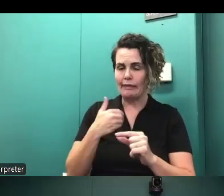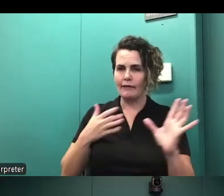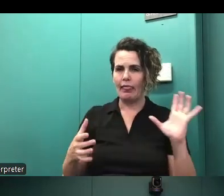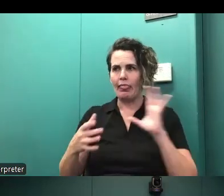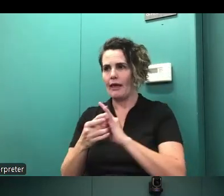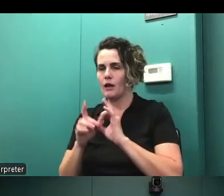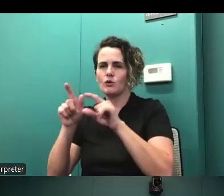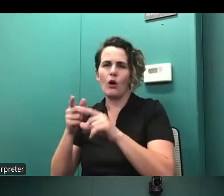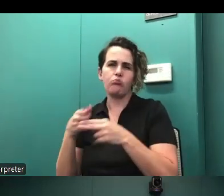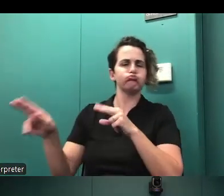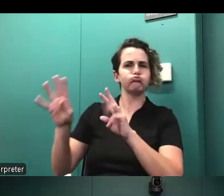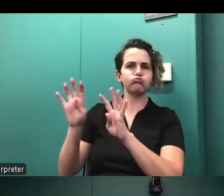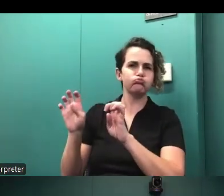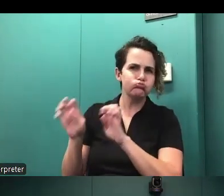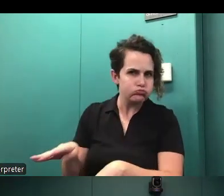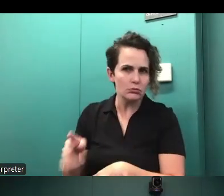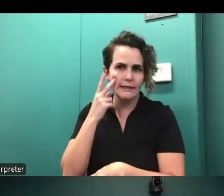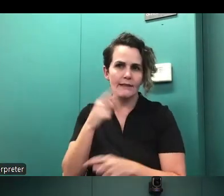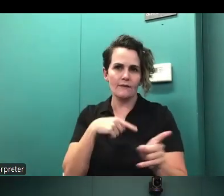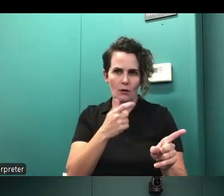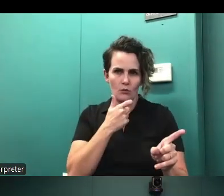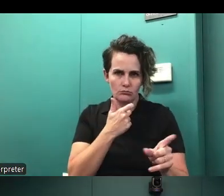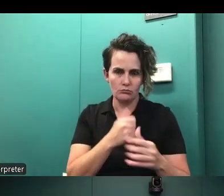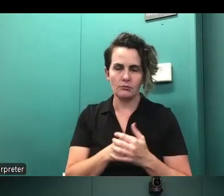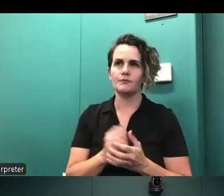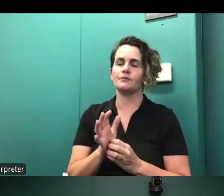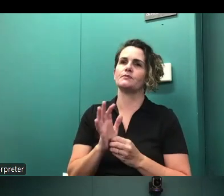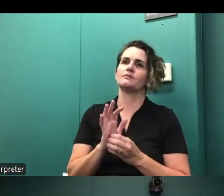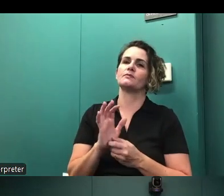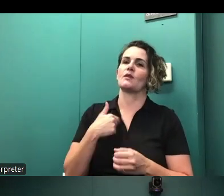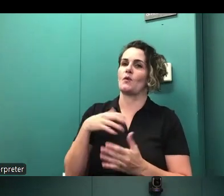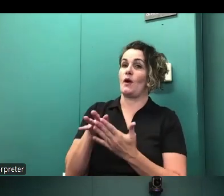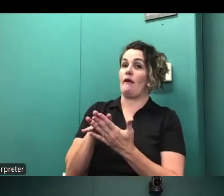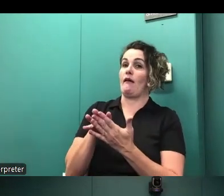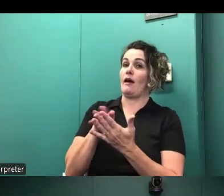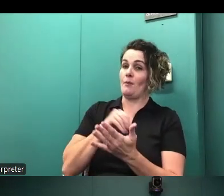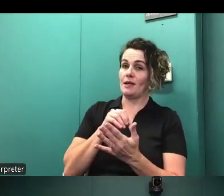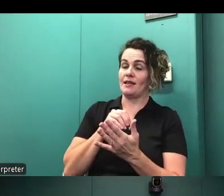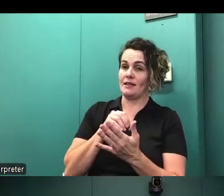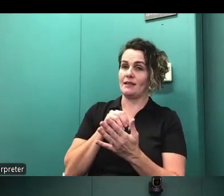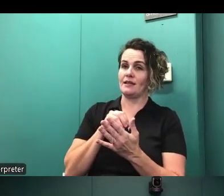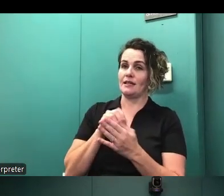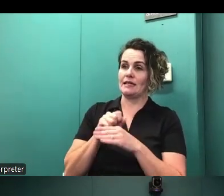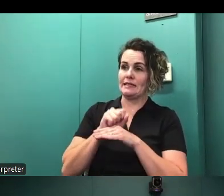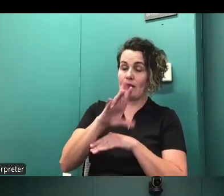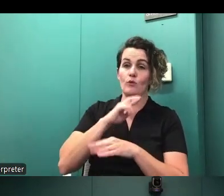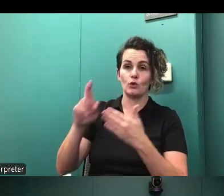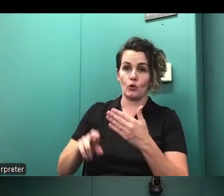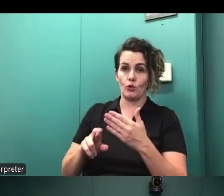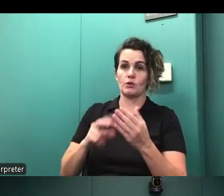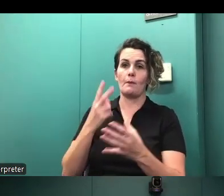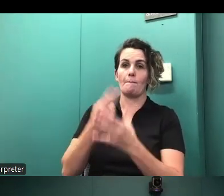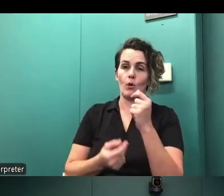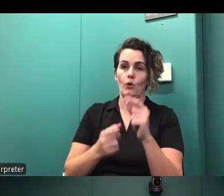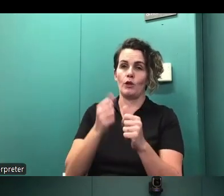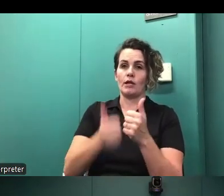to go take a little quiz to see if they watched it. And I copy the superintendent on the